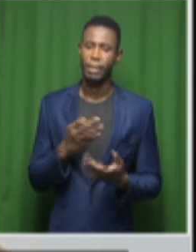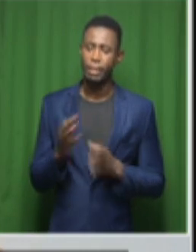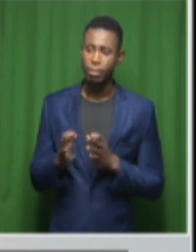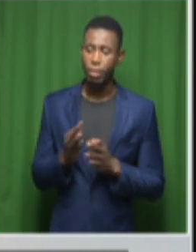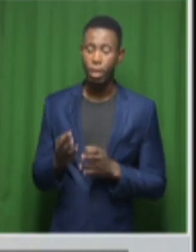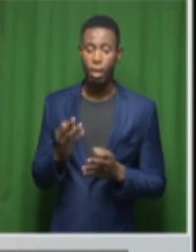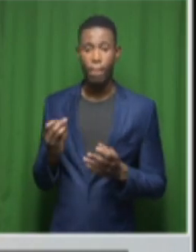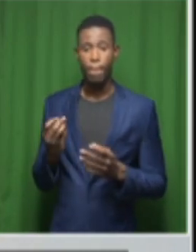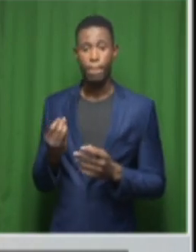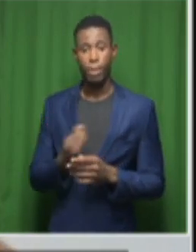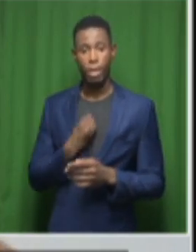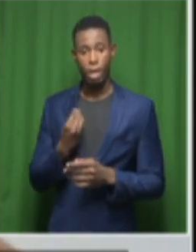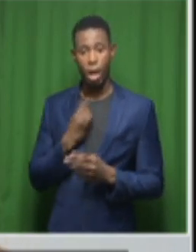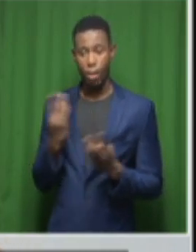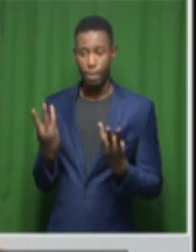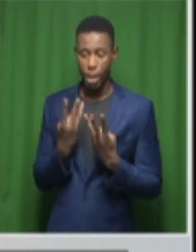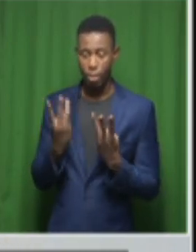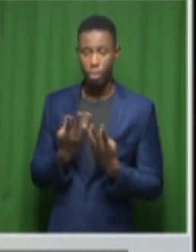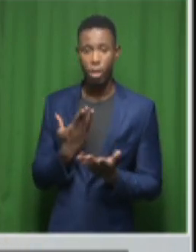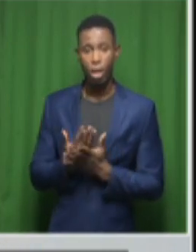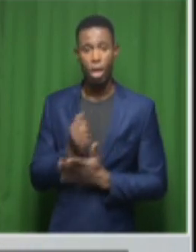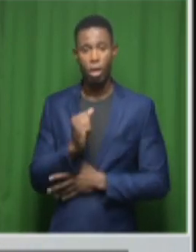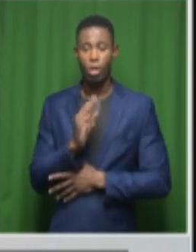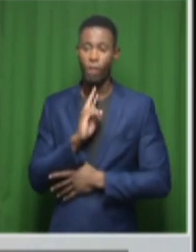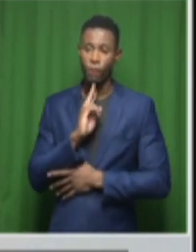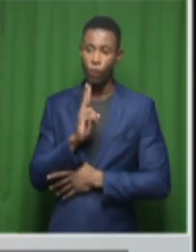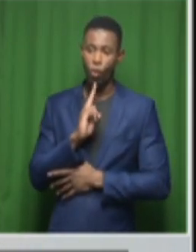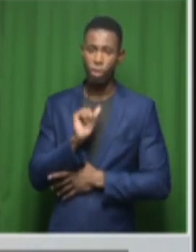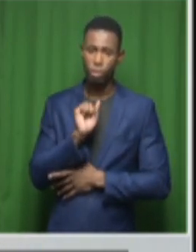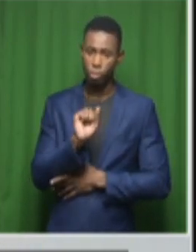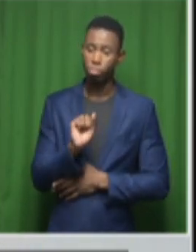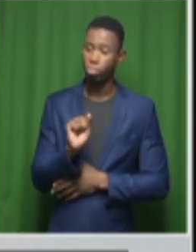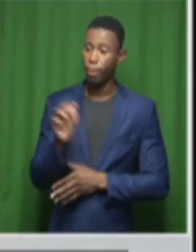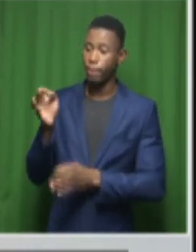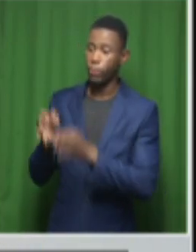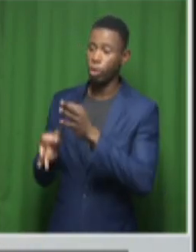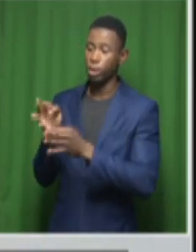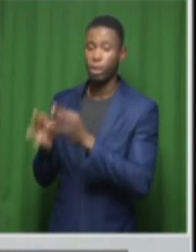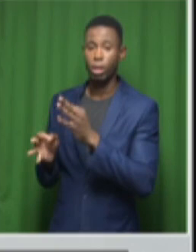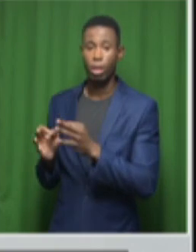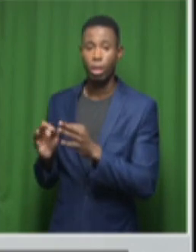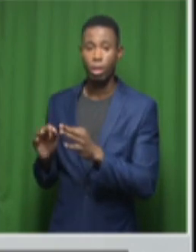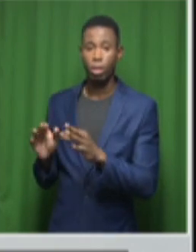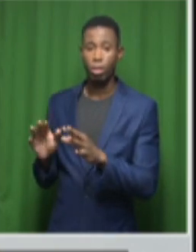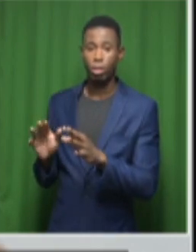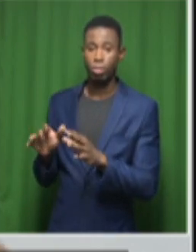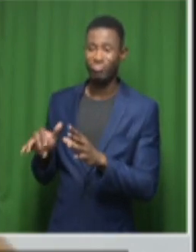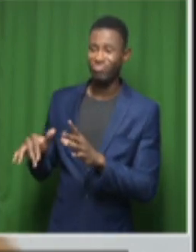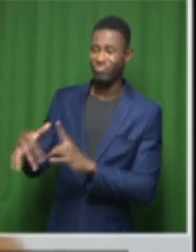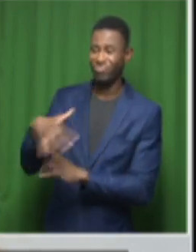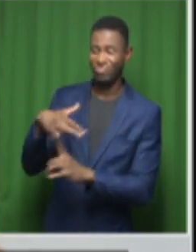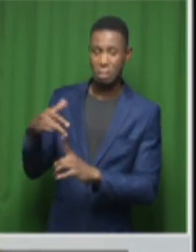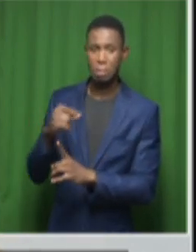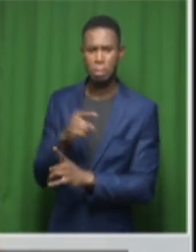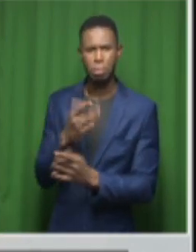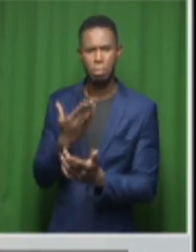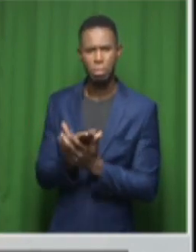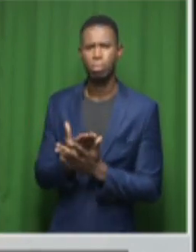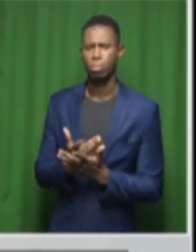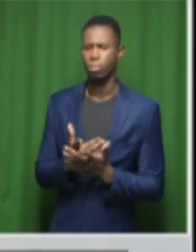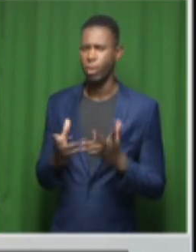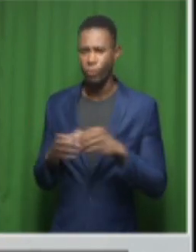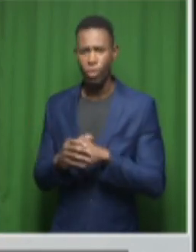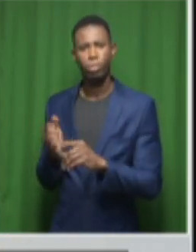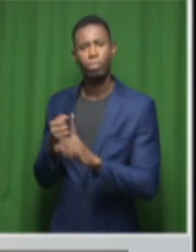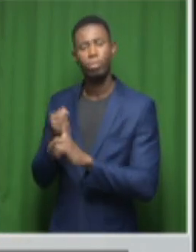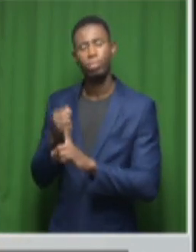also have their voices come through in the political sphere. So we have works in